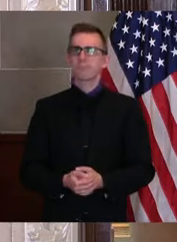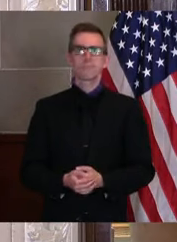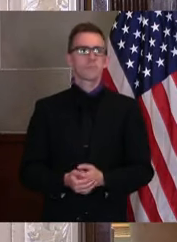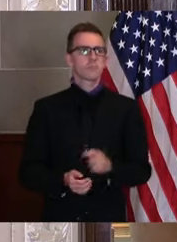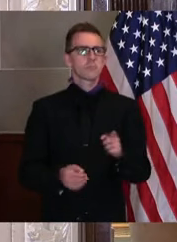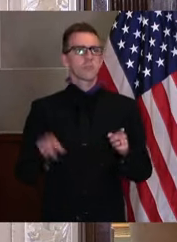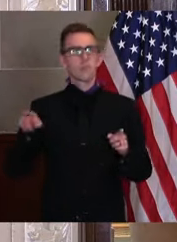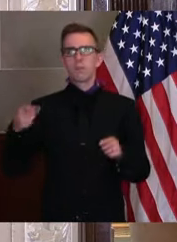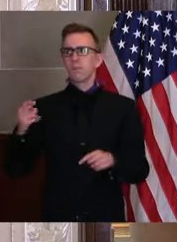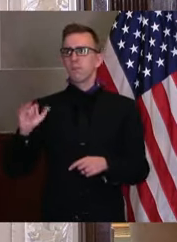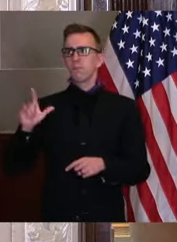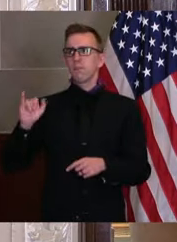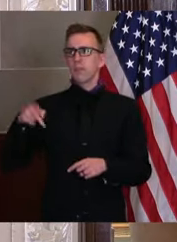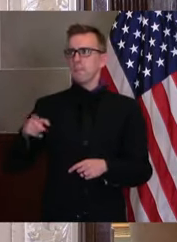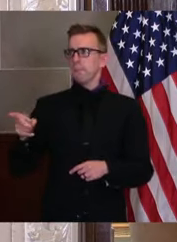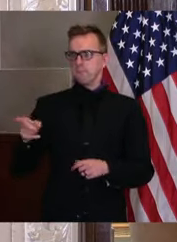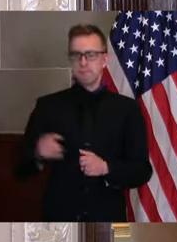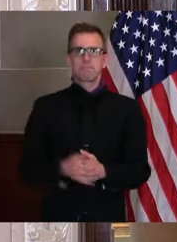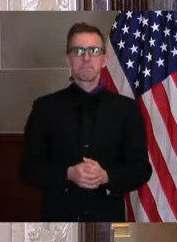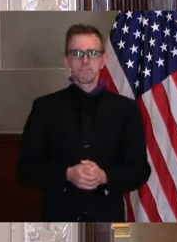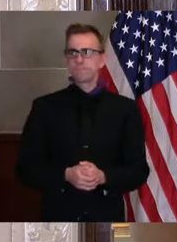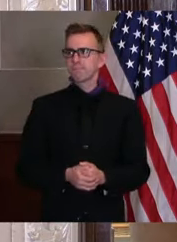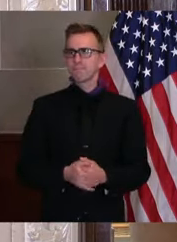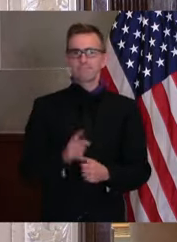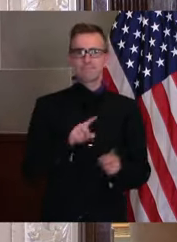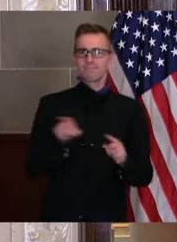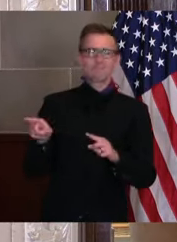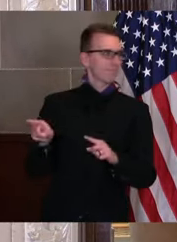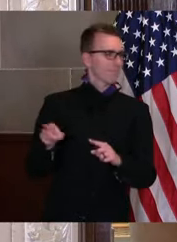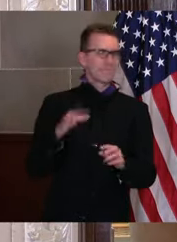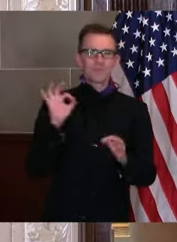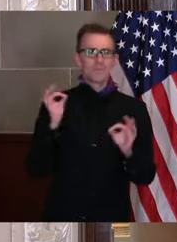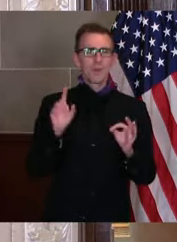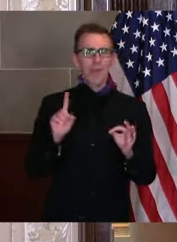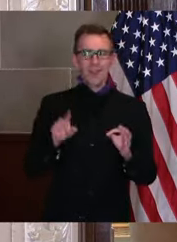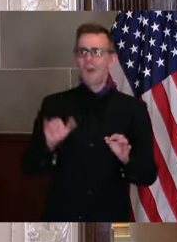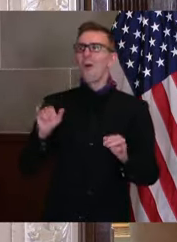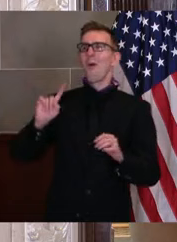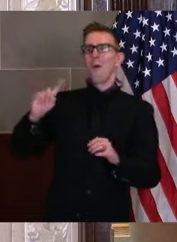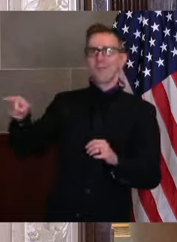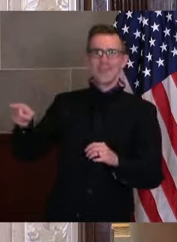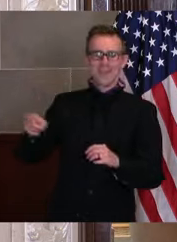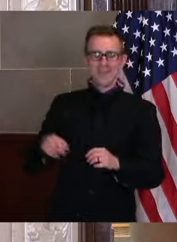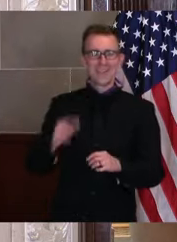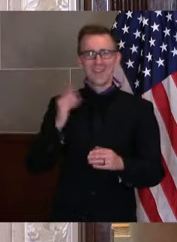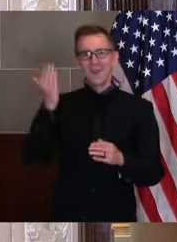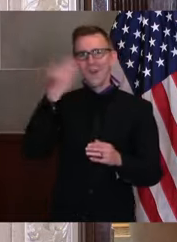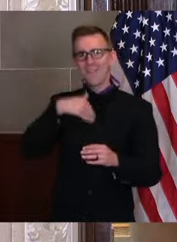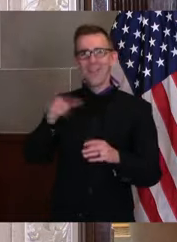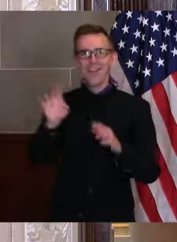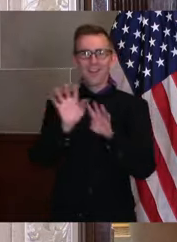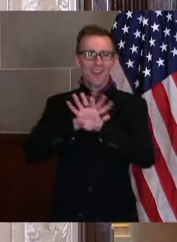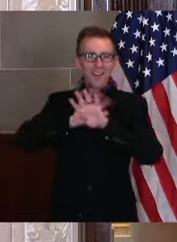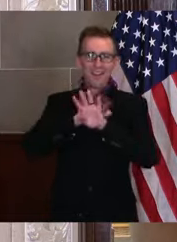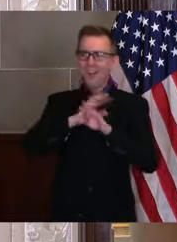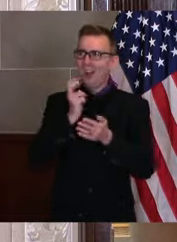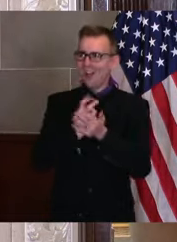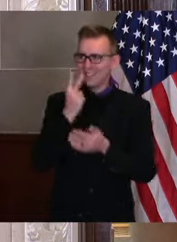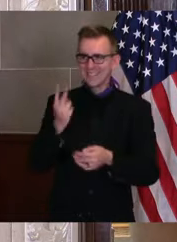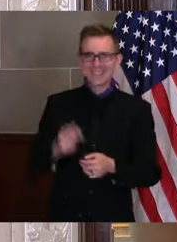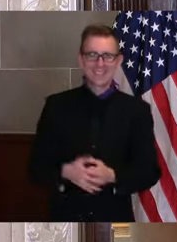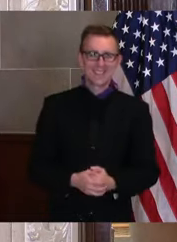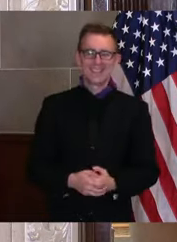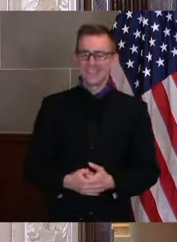for Dr. Williams? Hi, Dr. Williams. Hey, Philip. I'm over here. Oh, Philip. Hey, y'all. That's pretty